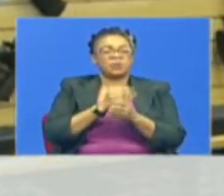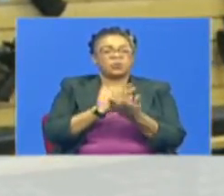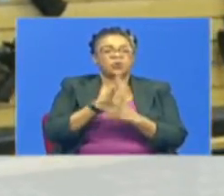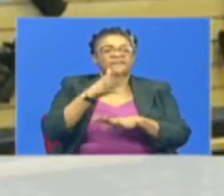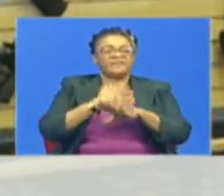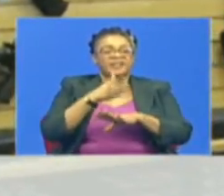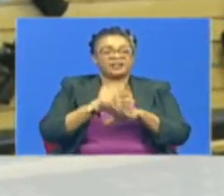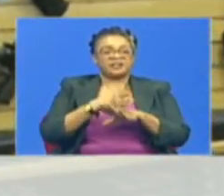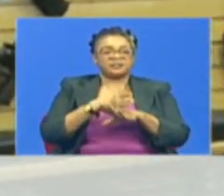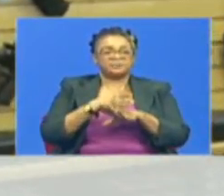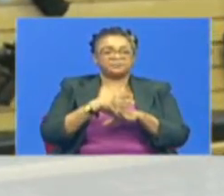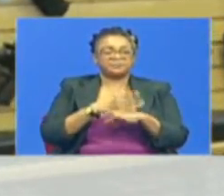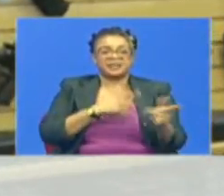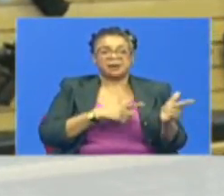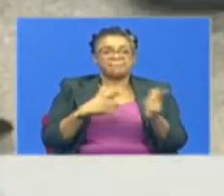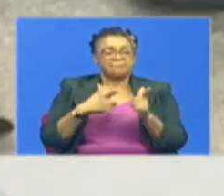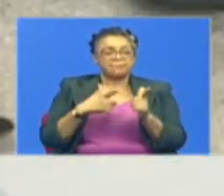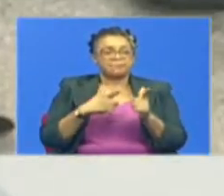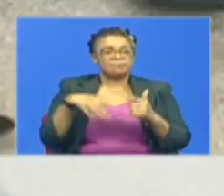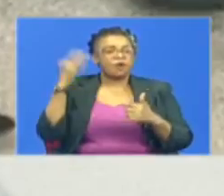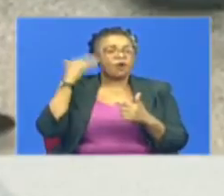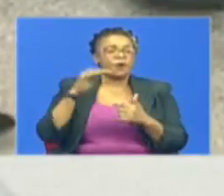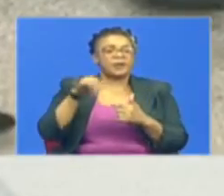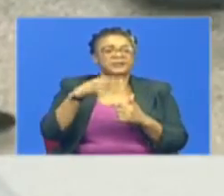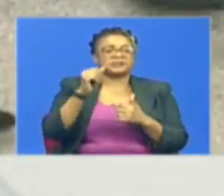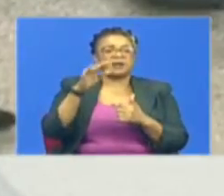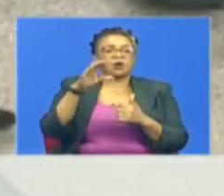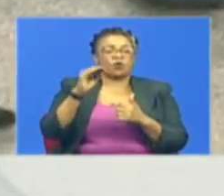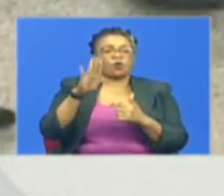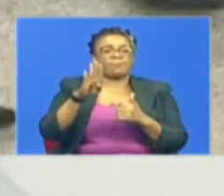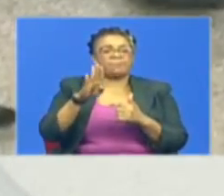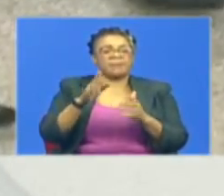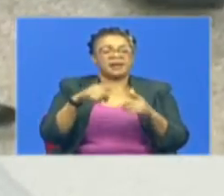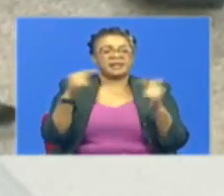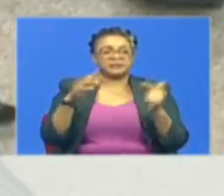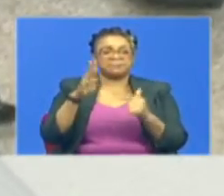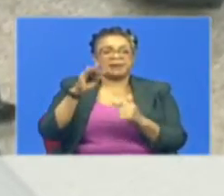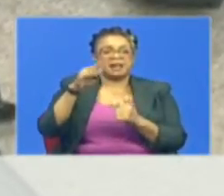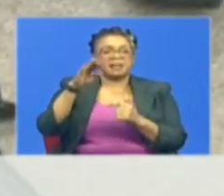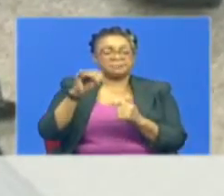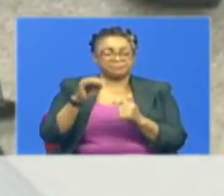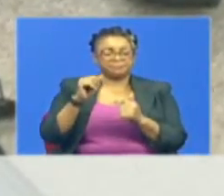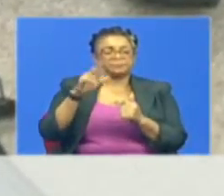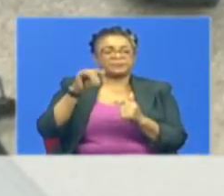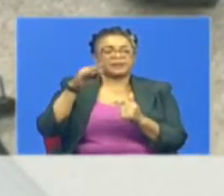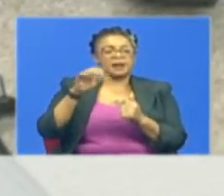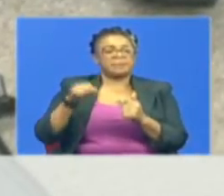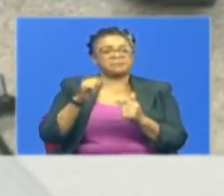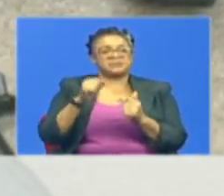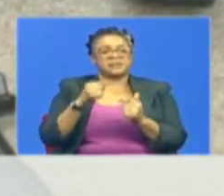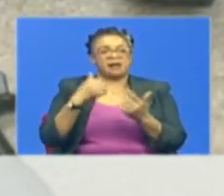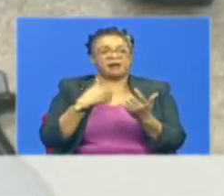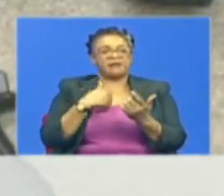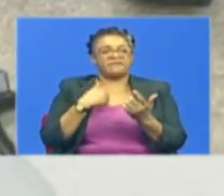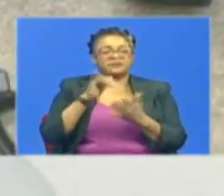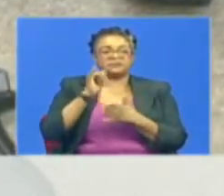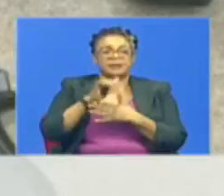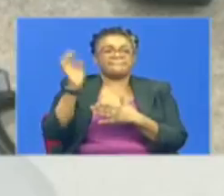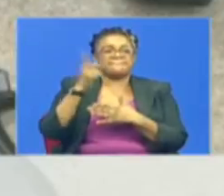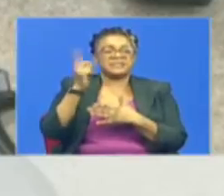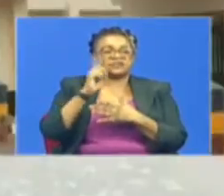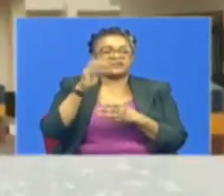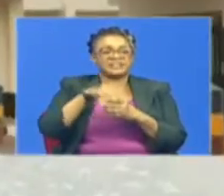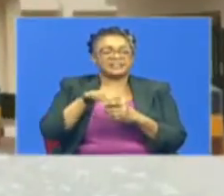scandal involving lawyer Jacob Olo against Malian arms dealers and roping in the Ministry of